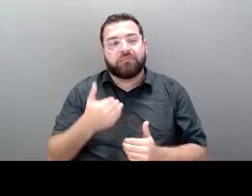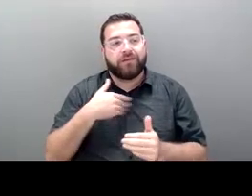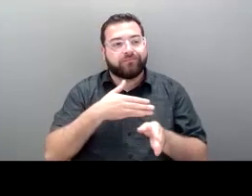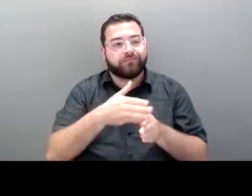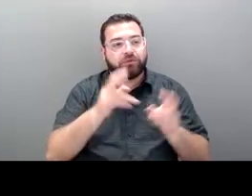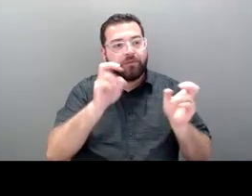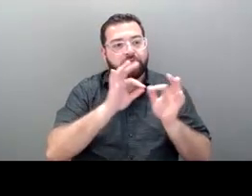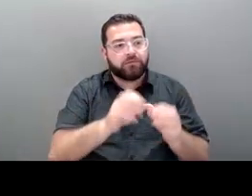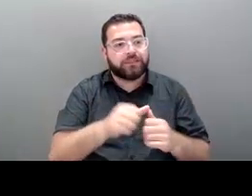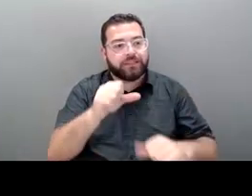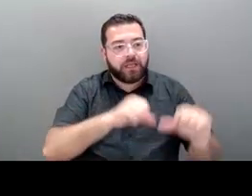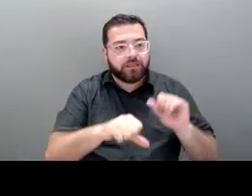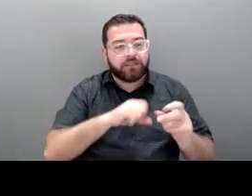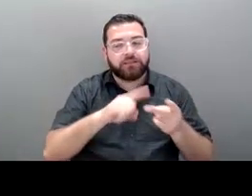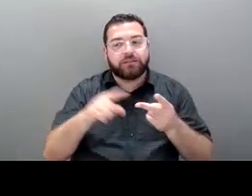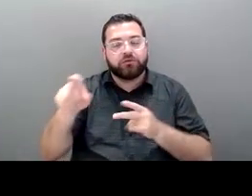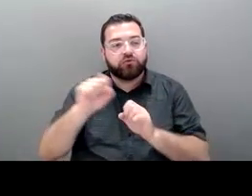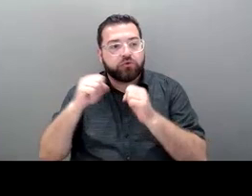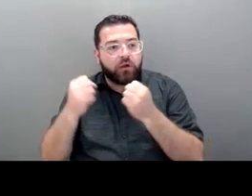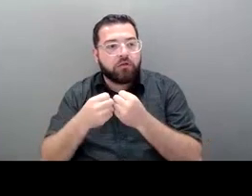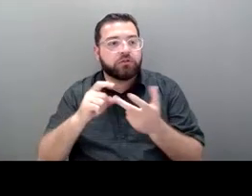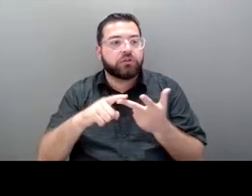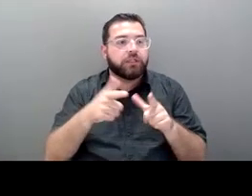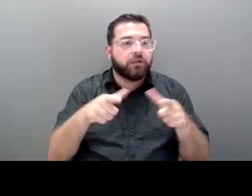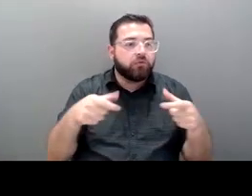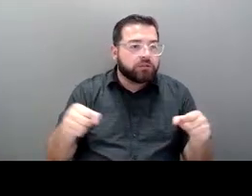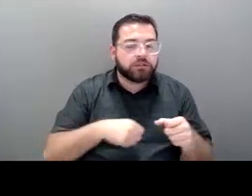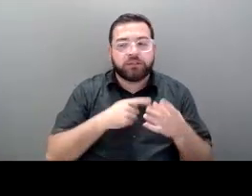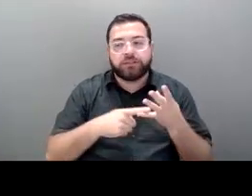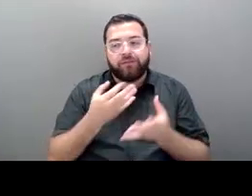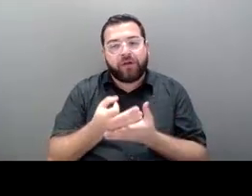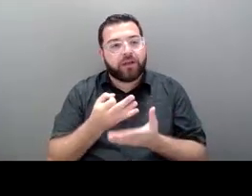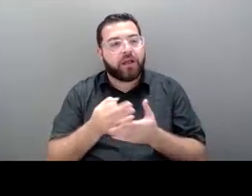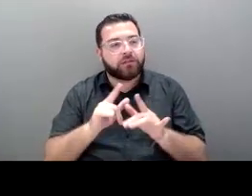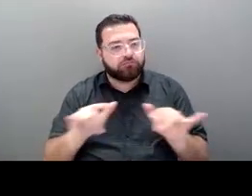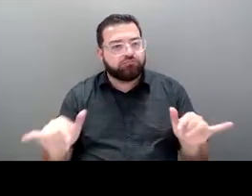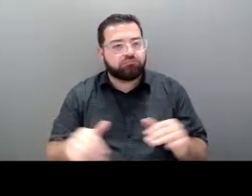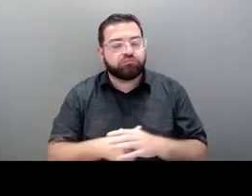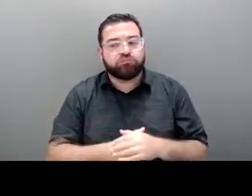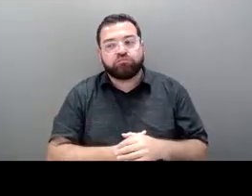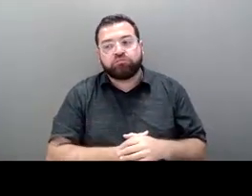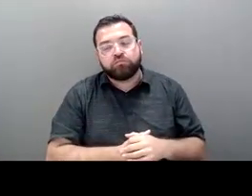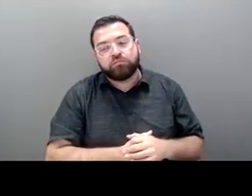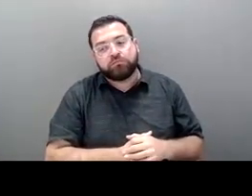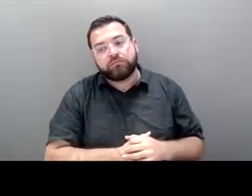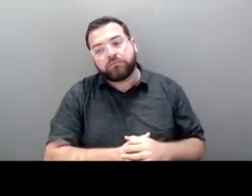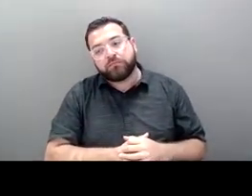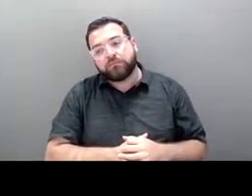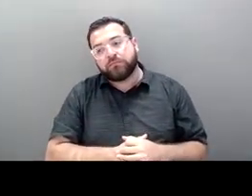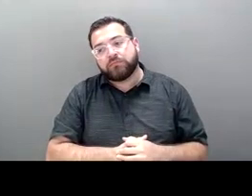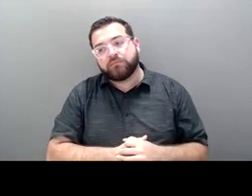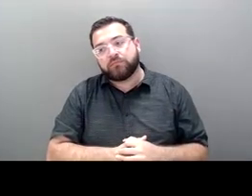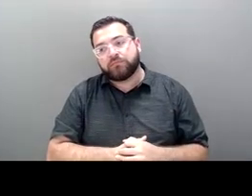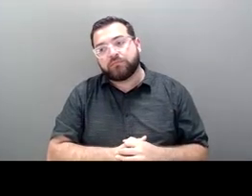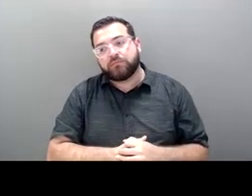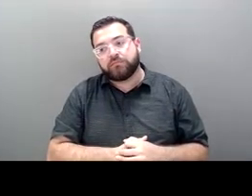related, this is sociology, linguistics, finance, etc. And a couple of